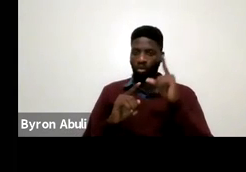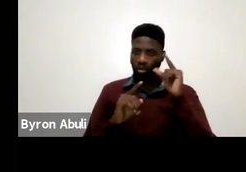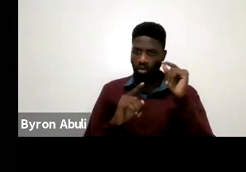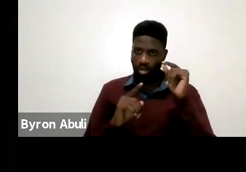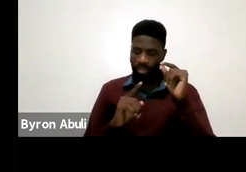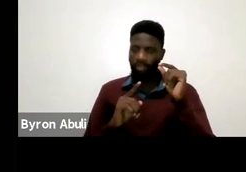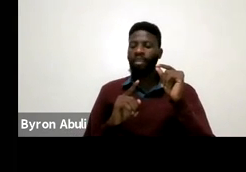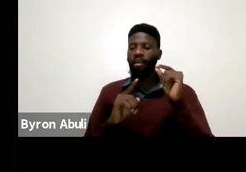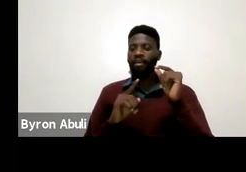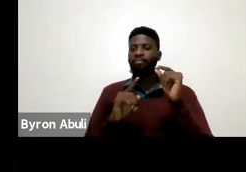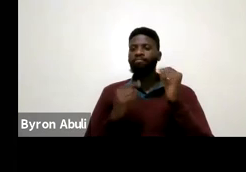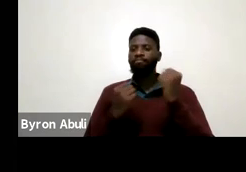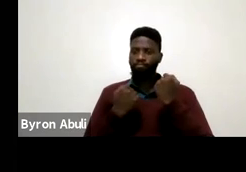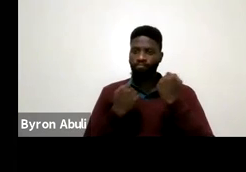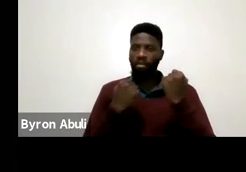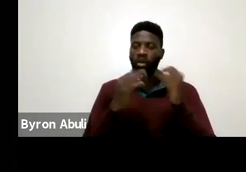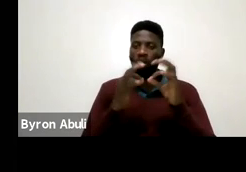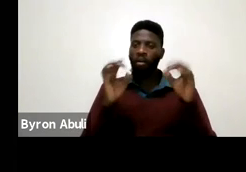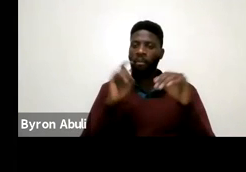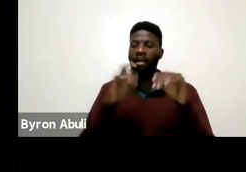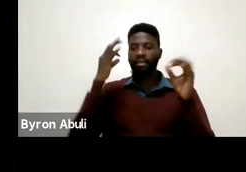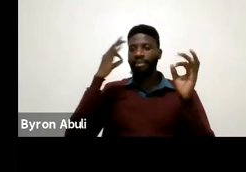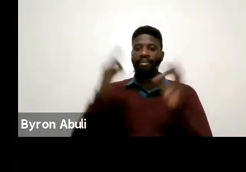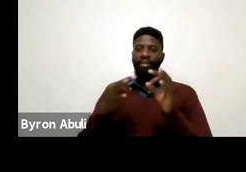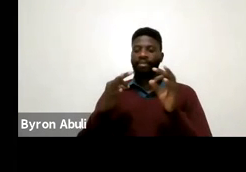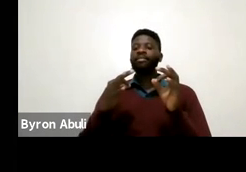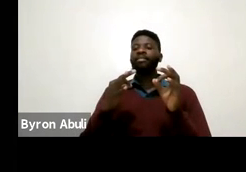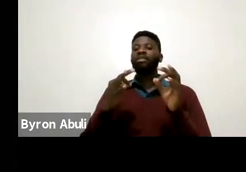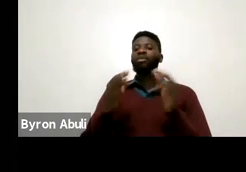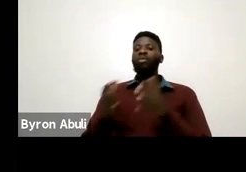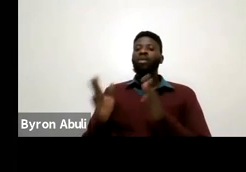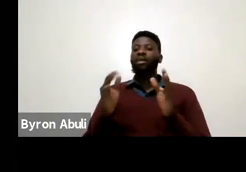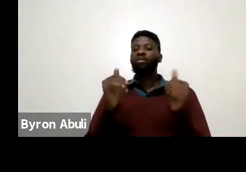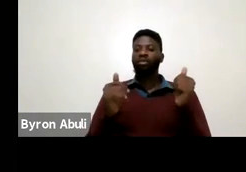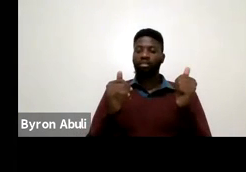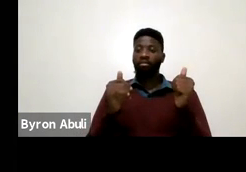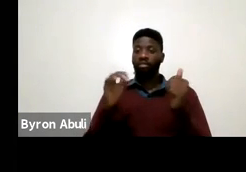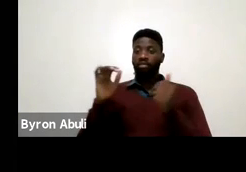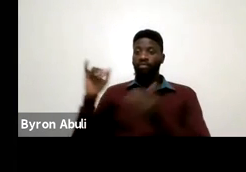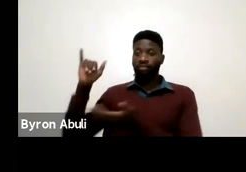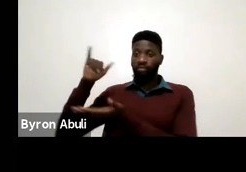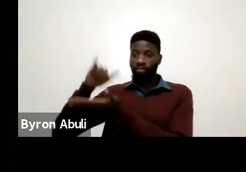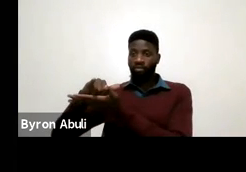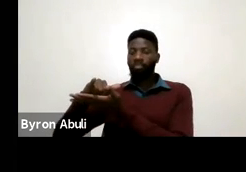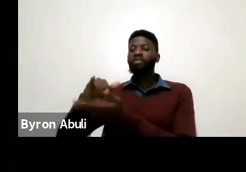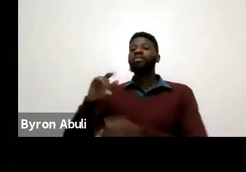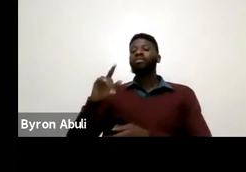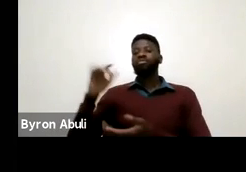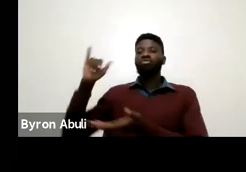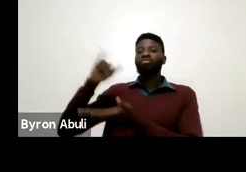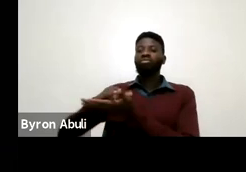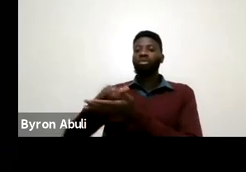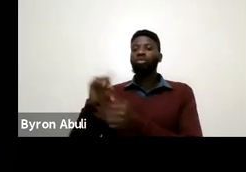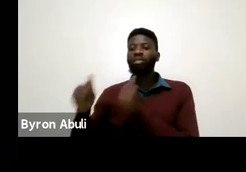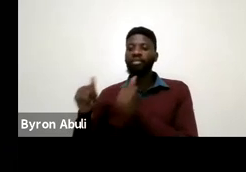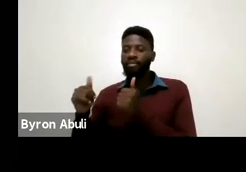the route you want to take. If you are flying, of course, you need to get the right airport for you to be able to catch a flight. If